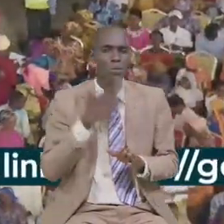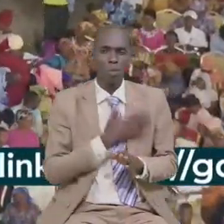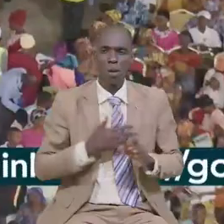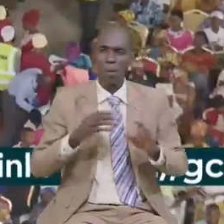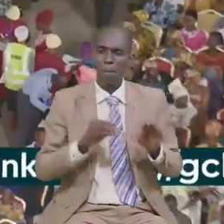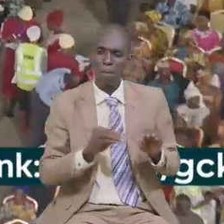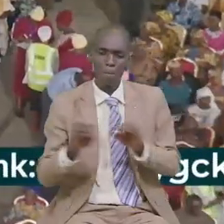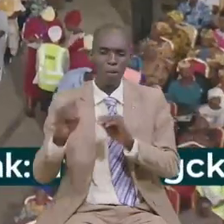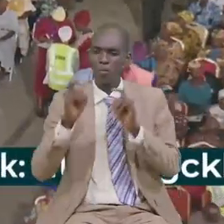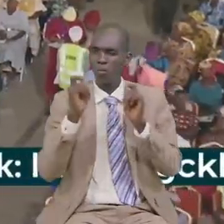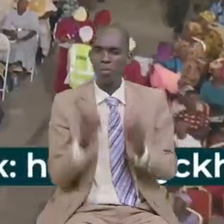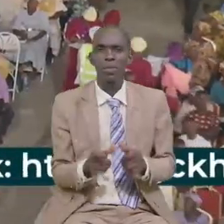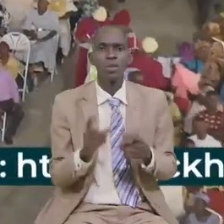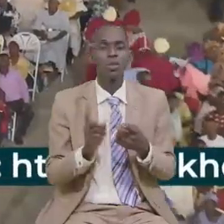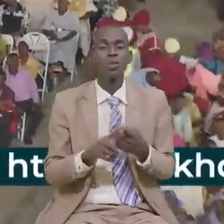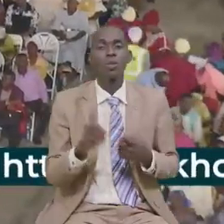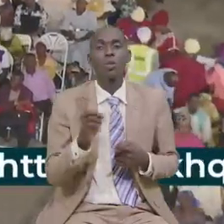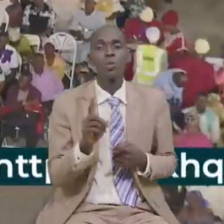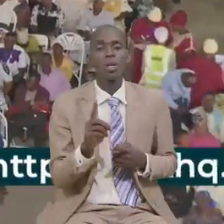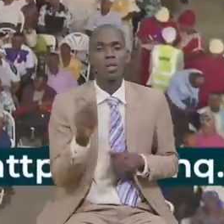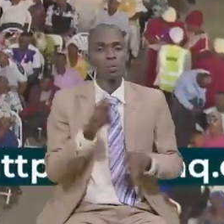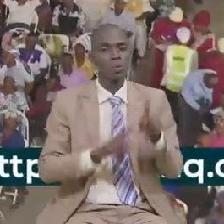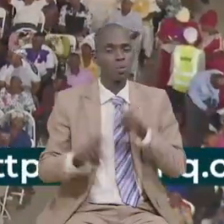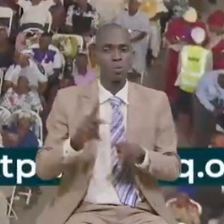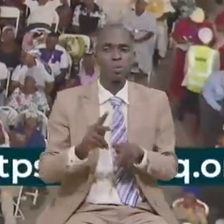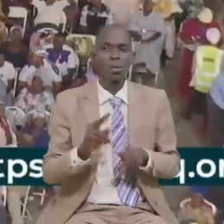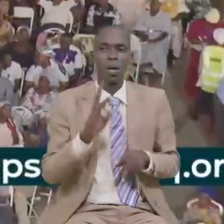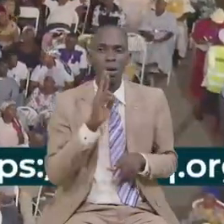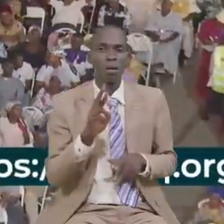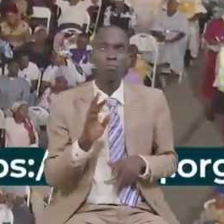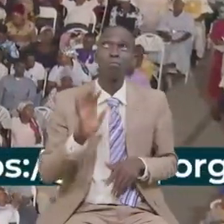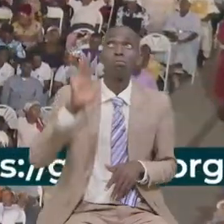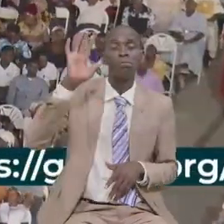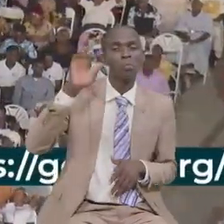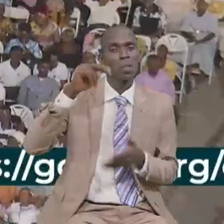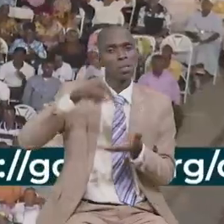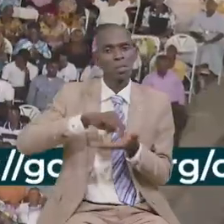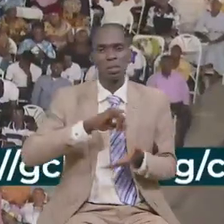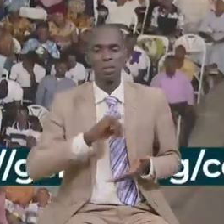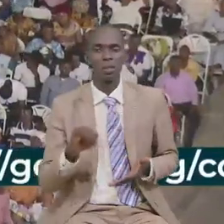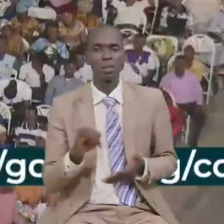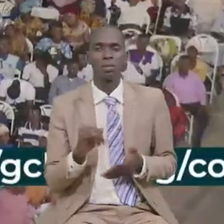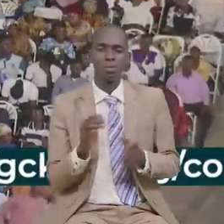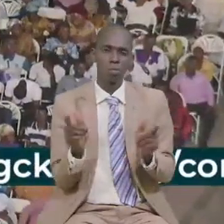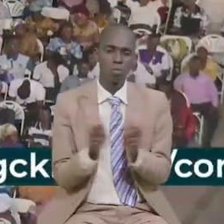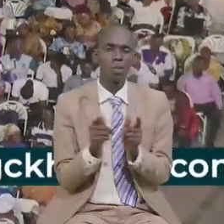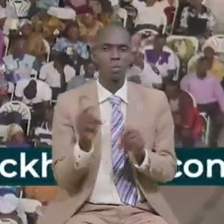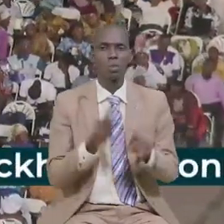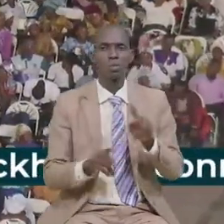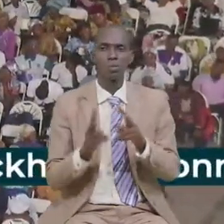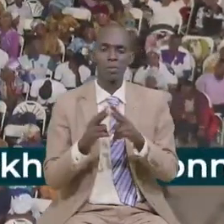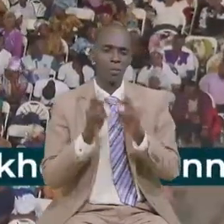where they responded to the altar call. Move to them very fast and attend to them.